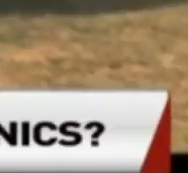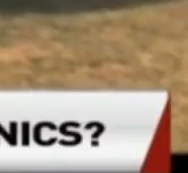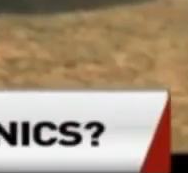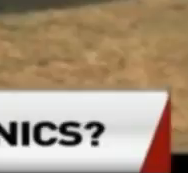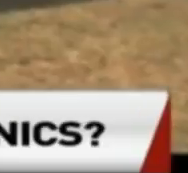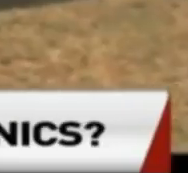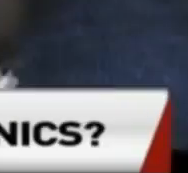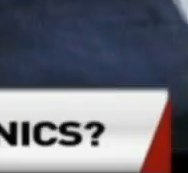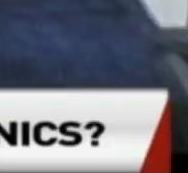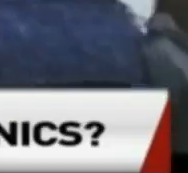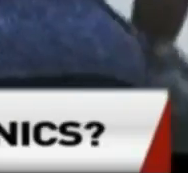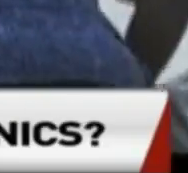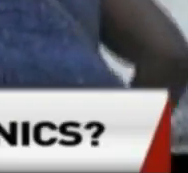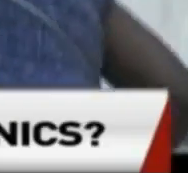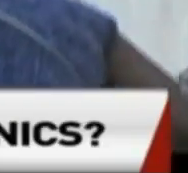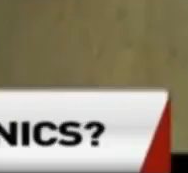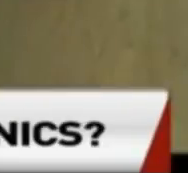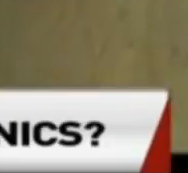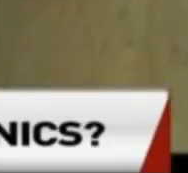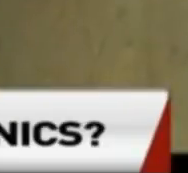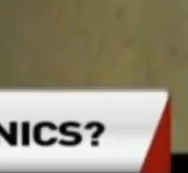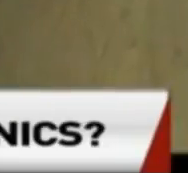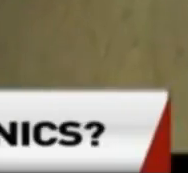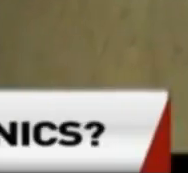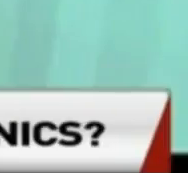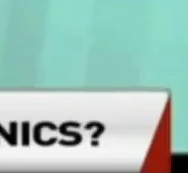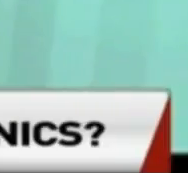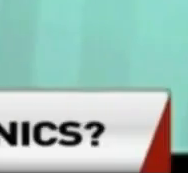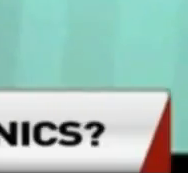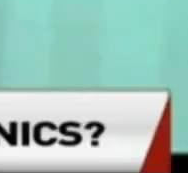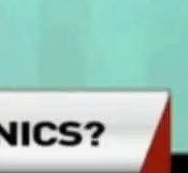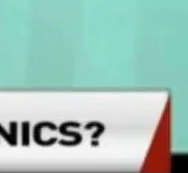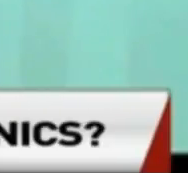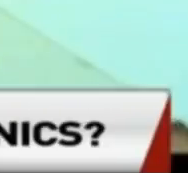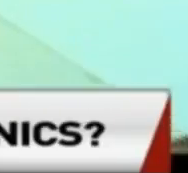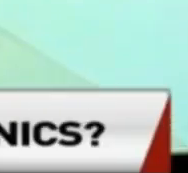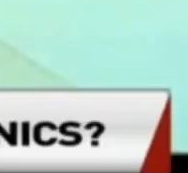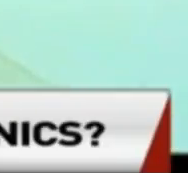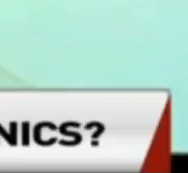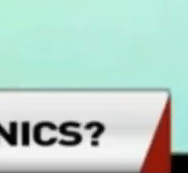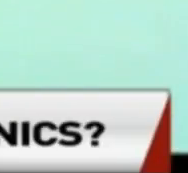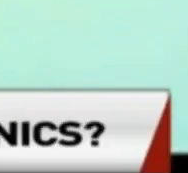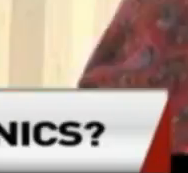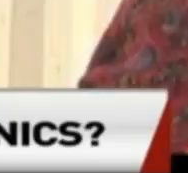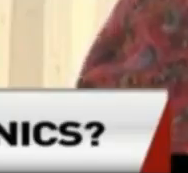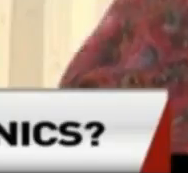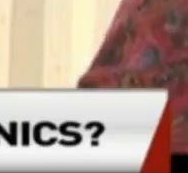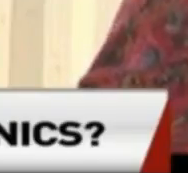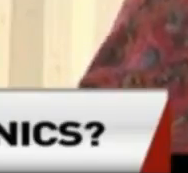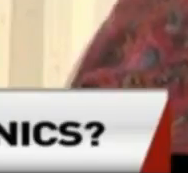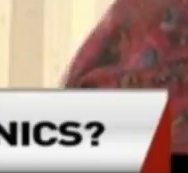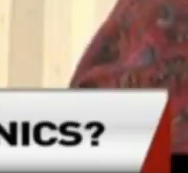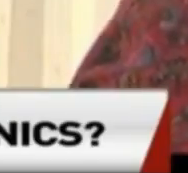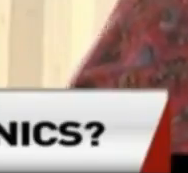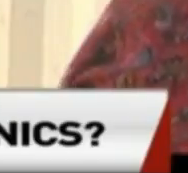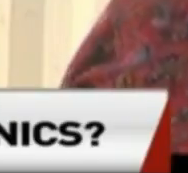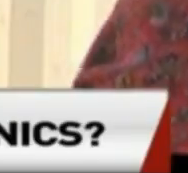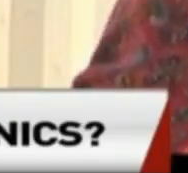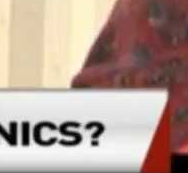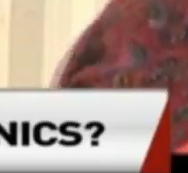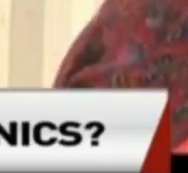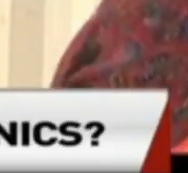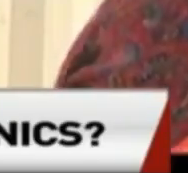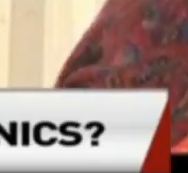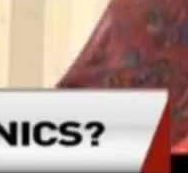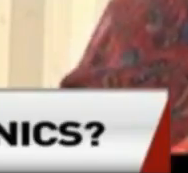Also tonight, 1 billion shillings already spent. Container clinics lying idle in Mombasa. Some of the containers, they are only